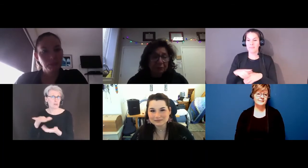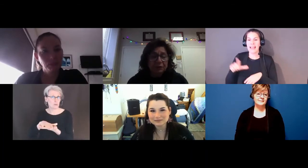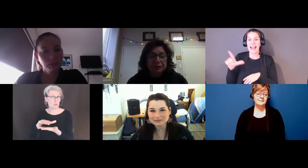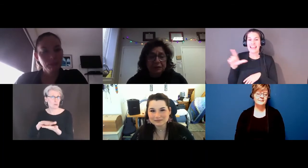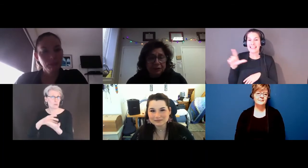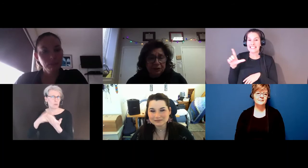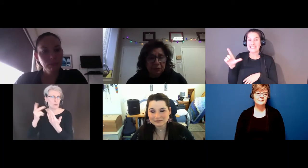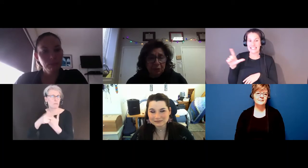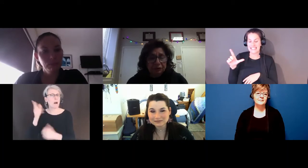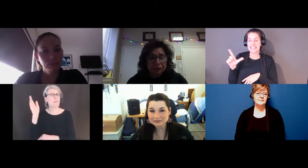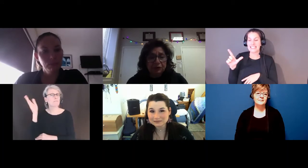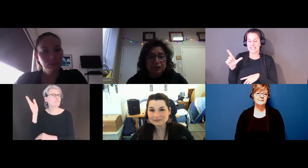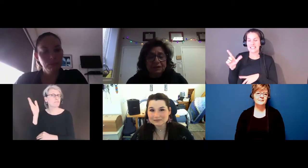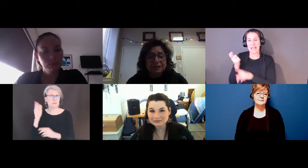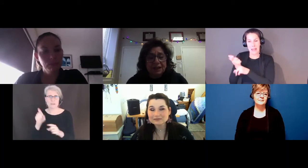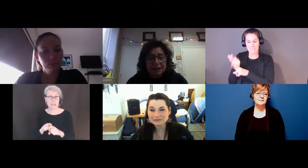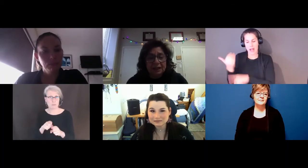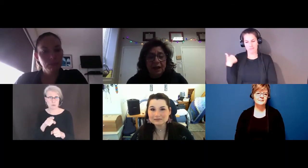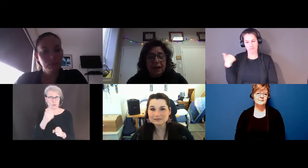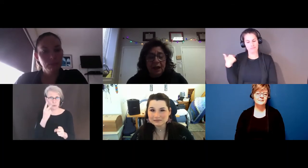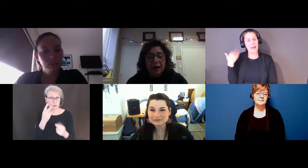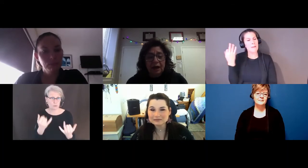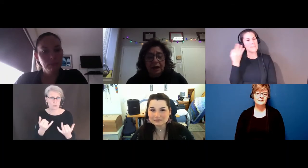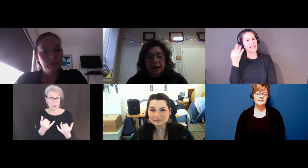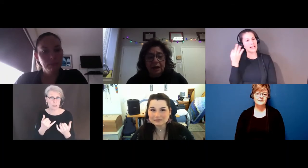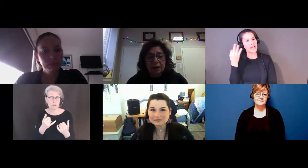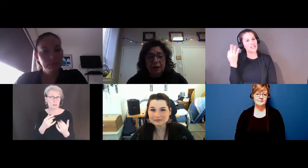very similarly to what you saw today